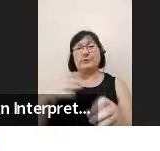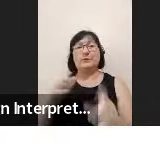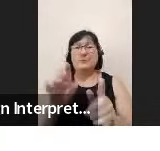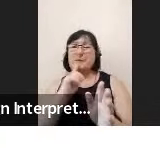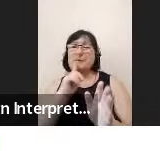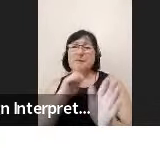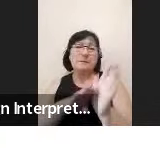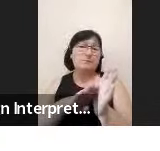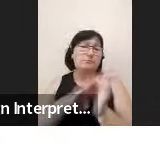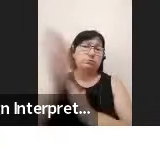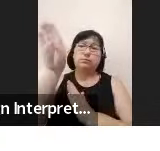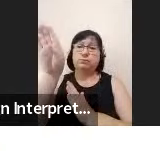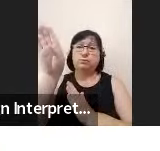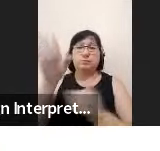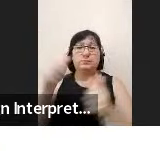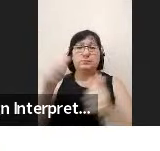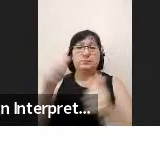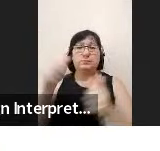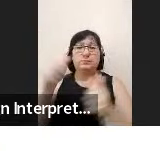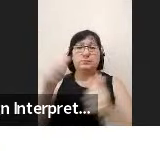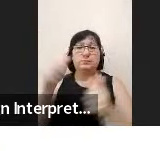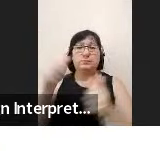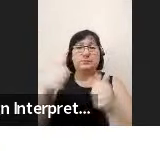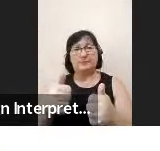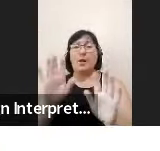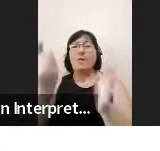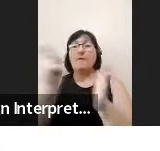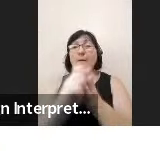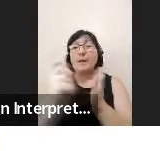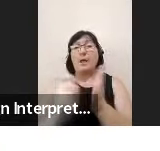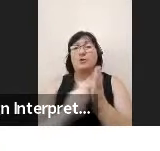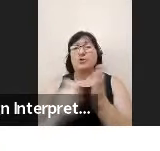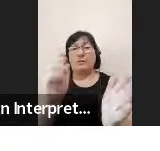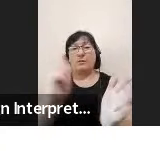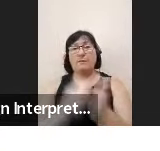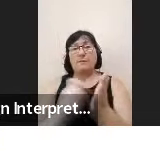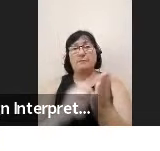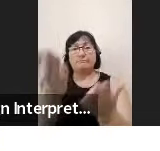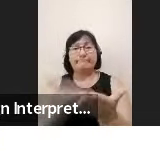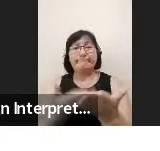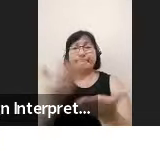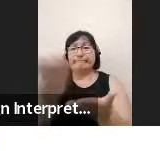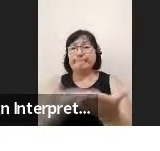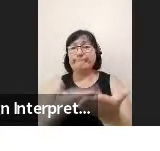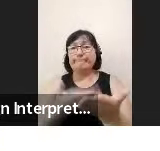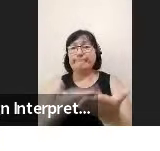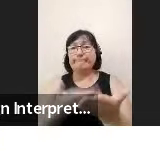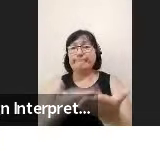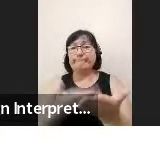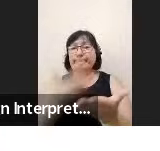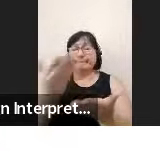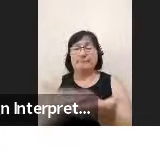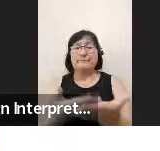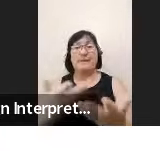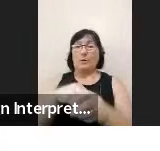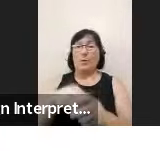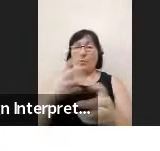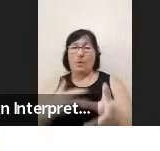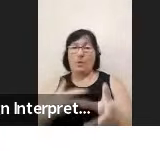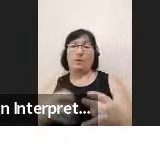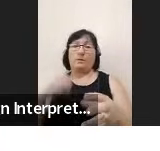of applications that are coming through for companies that are interested in joining the program, because this program is also